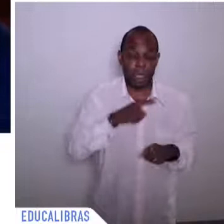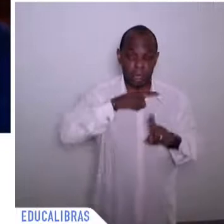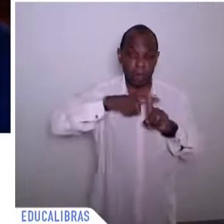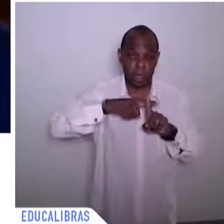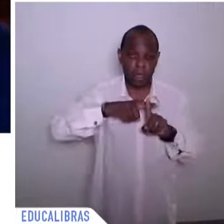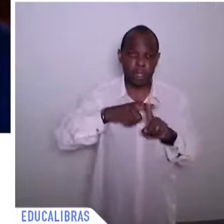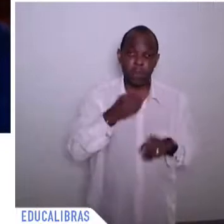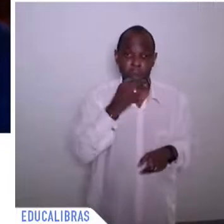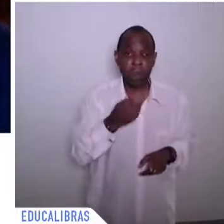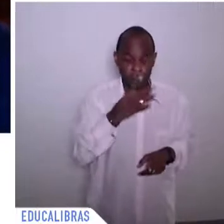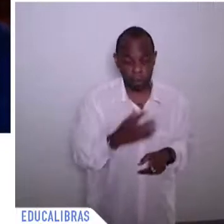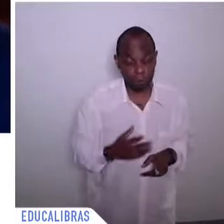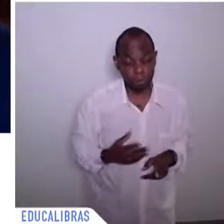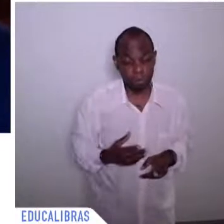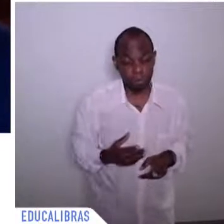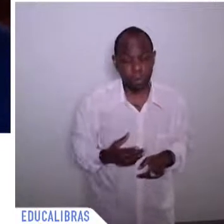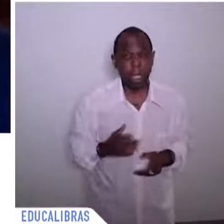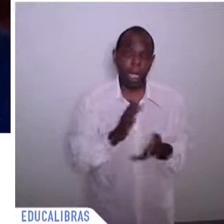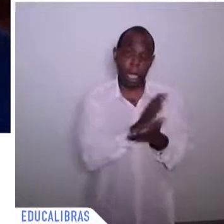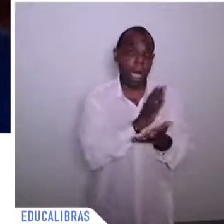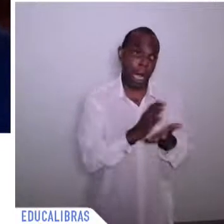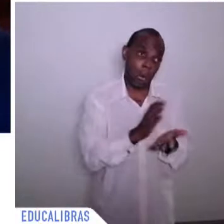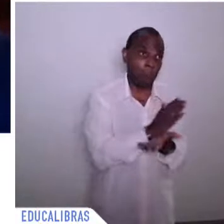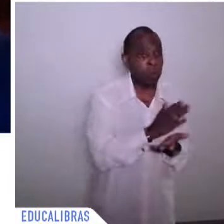positive effects of this